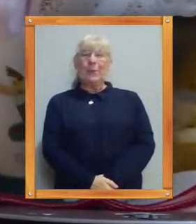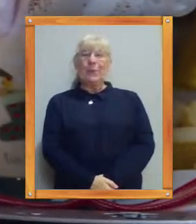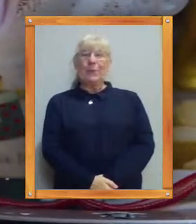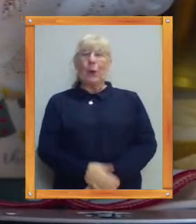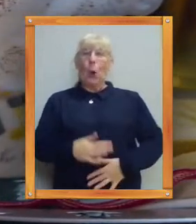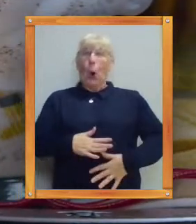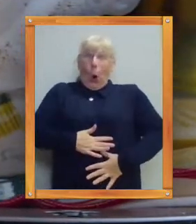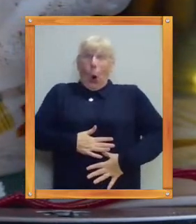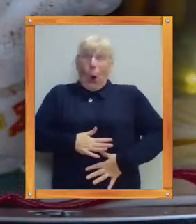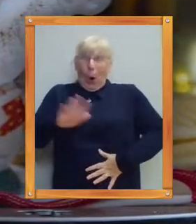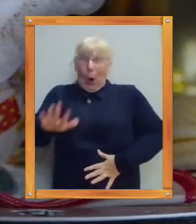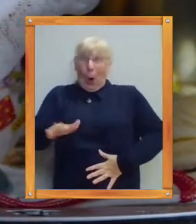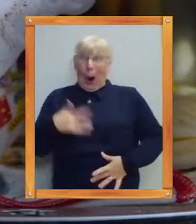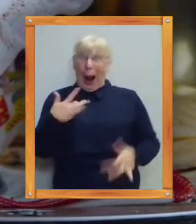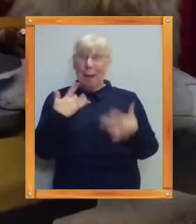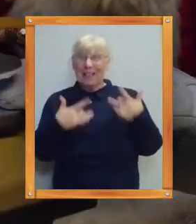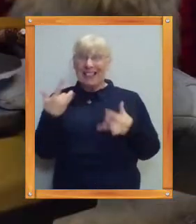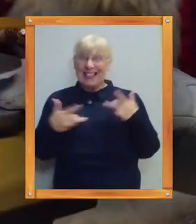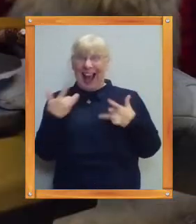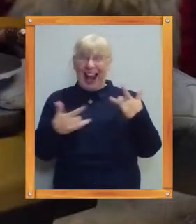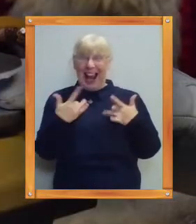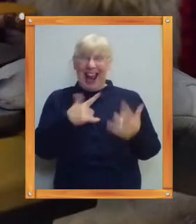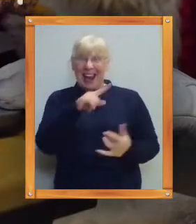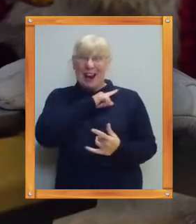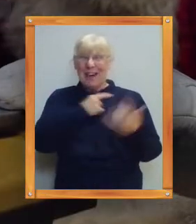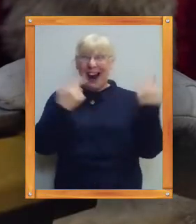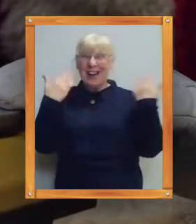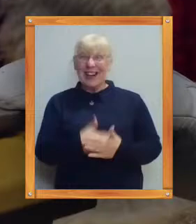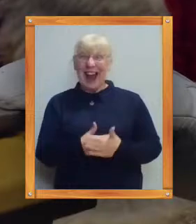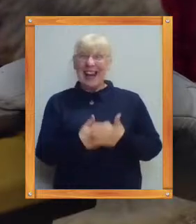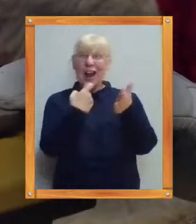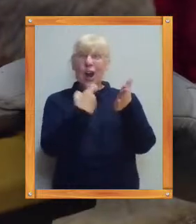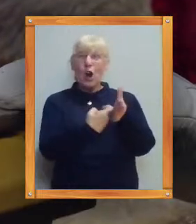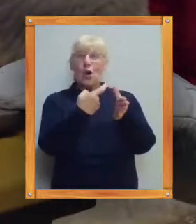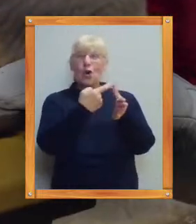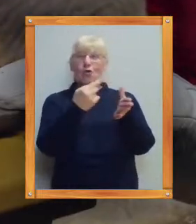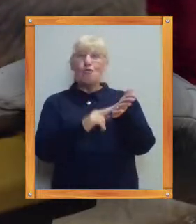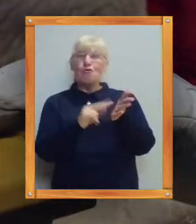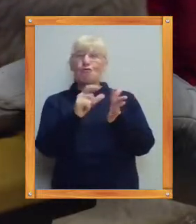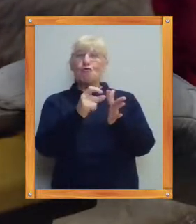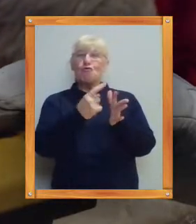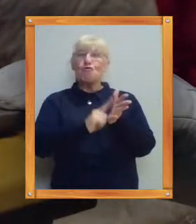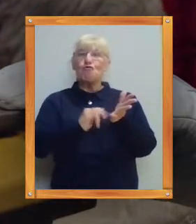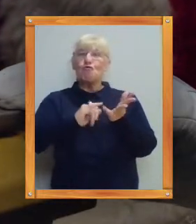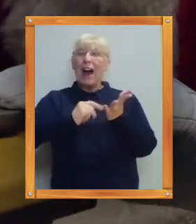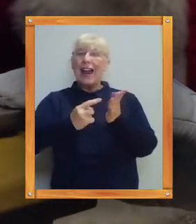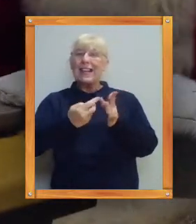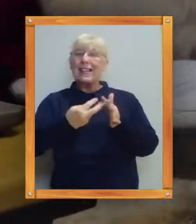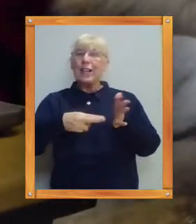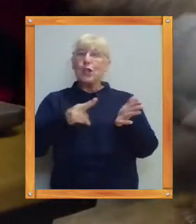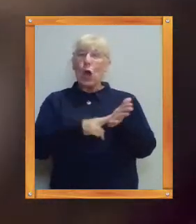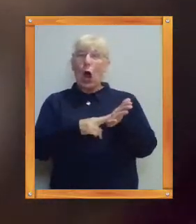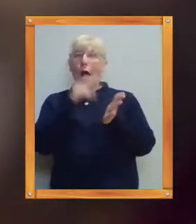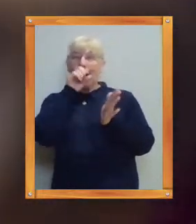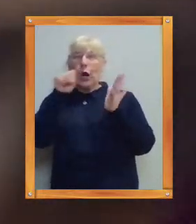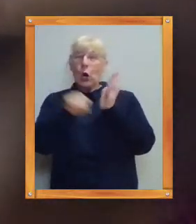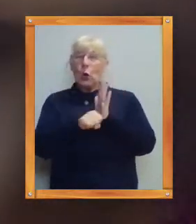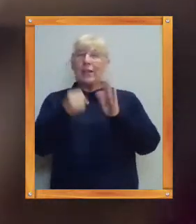I'm so excited! Tonight, it's the Randalstown Christmas Light Switch-On Ceremony. Let's see what they have in store for